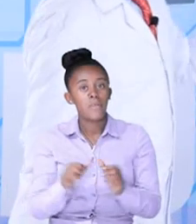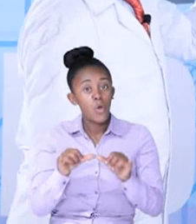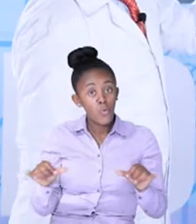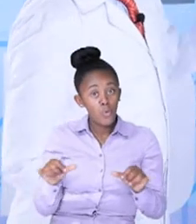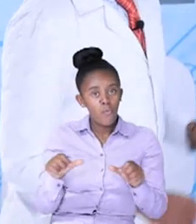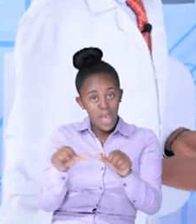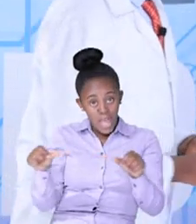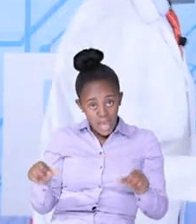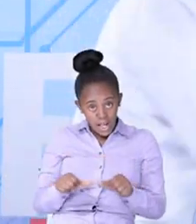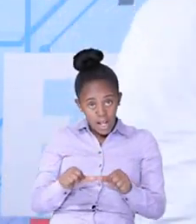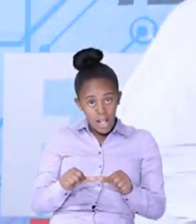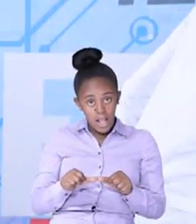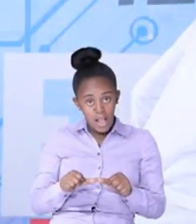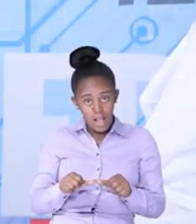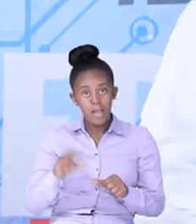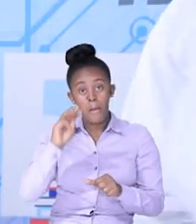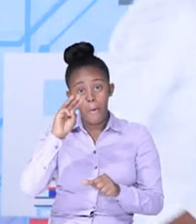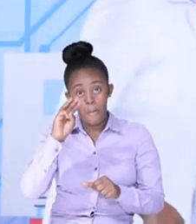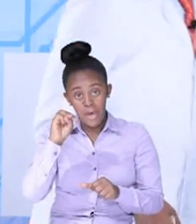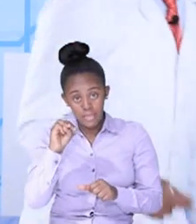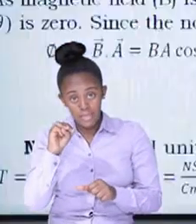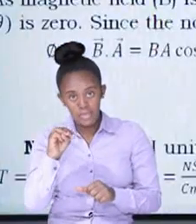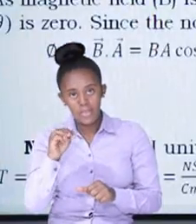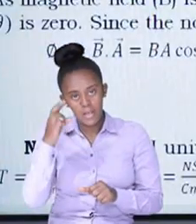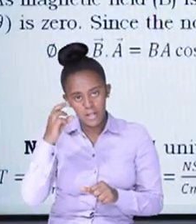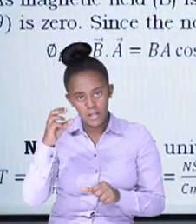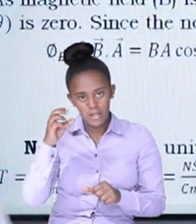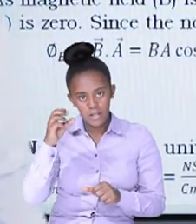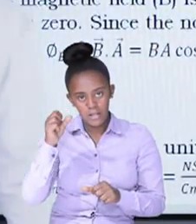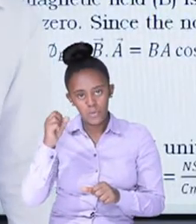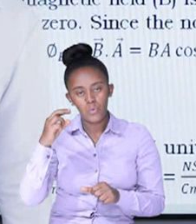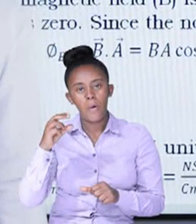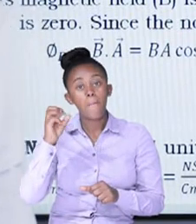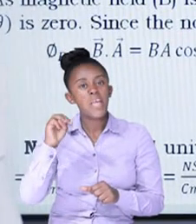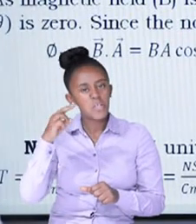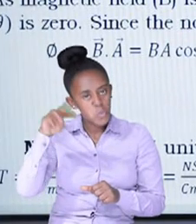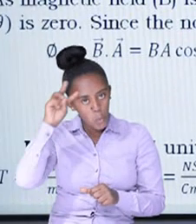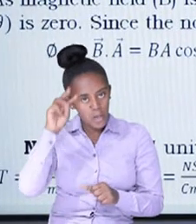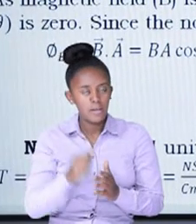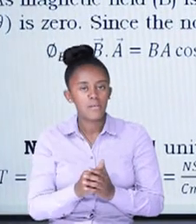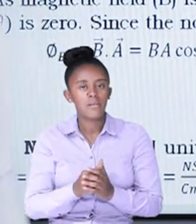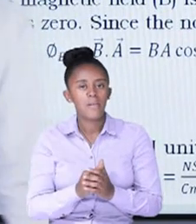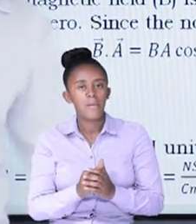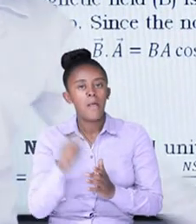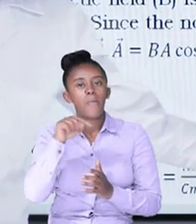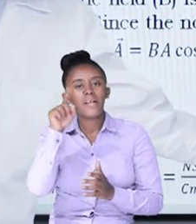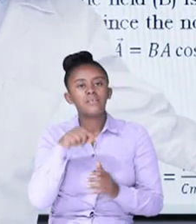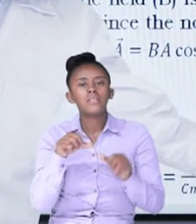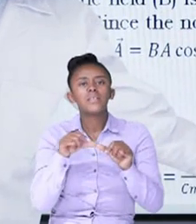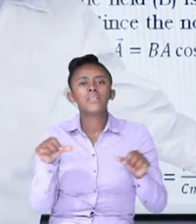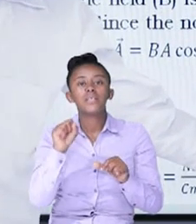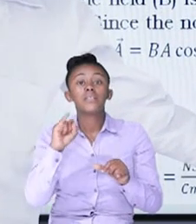is meter squared. So what is the SI unit of magnetic flux? The SI unit of magnetic flux